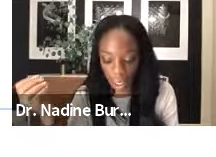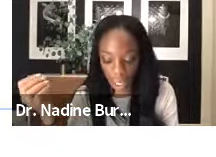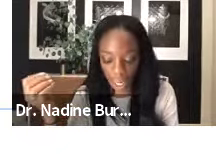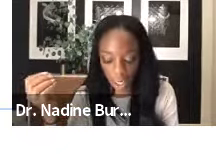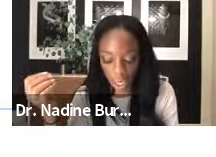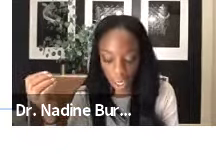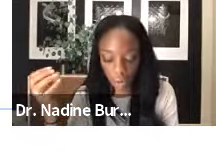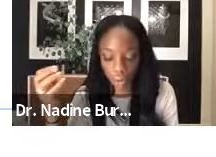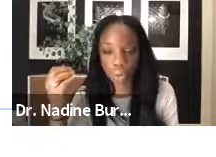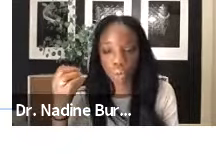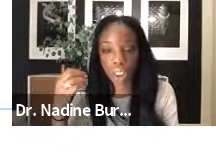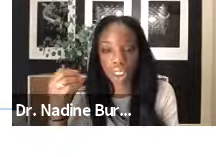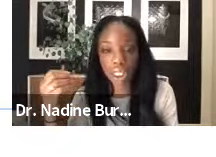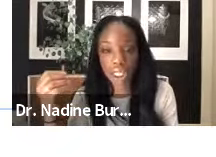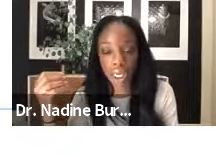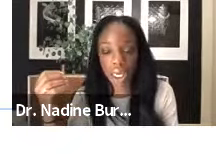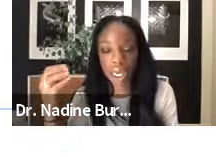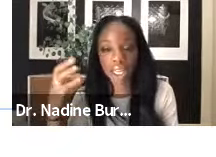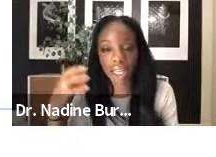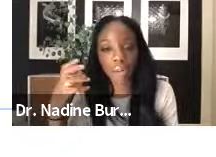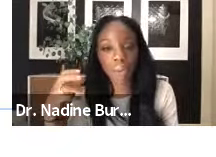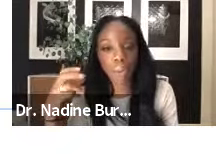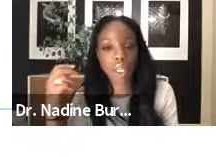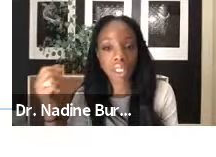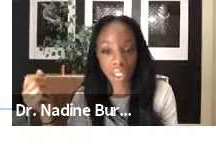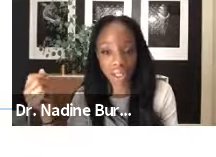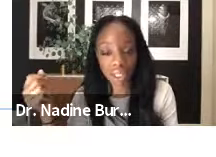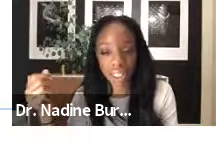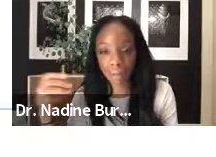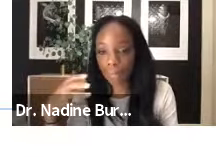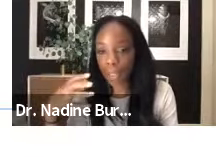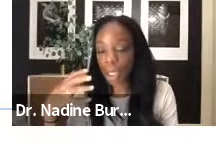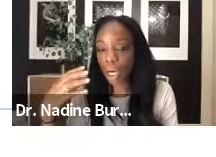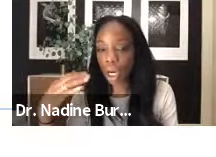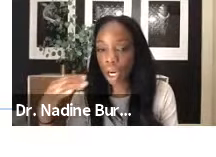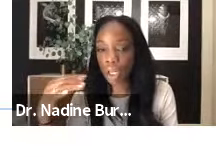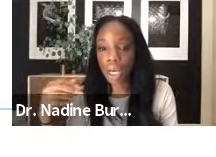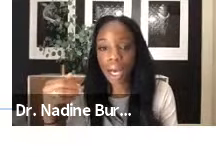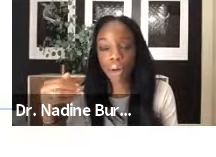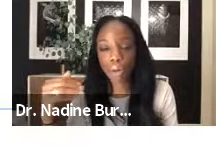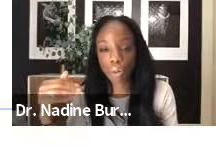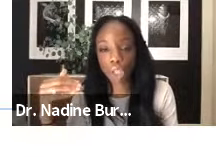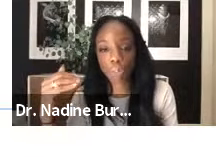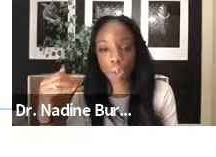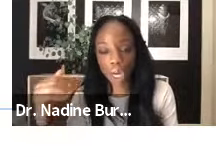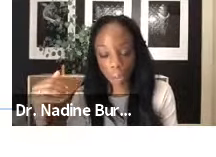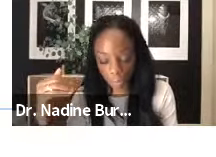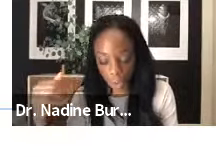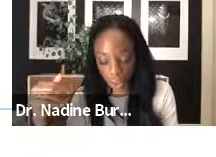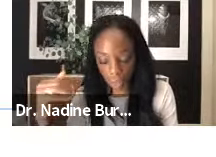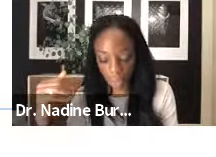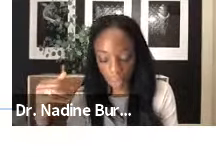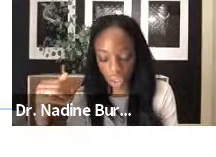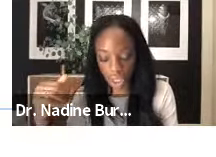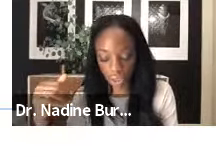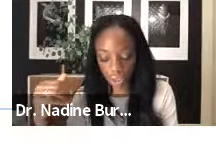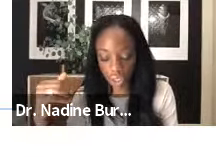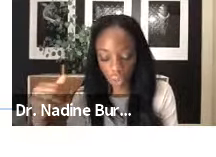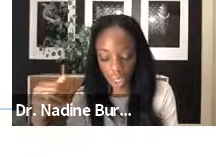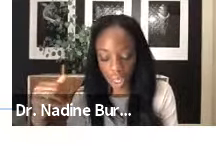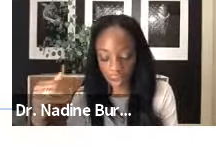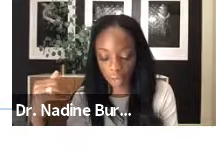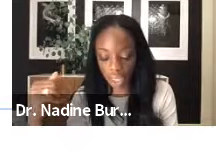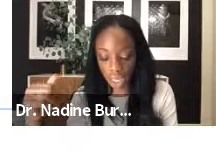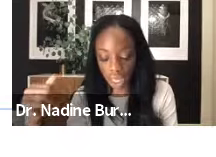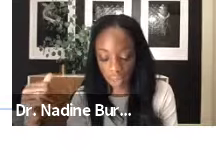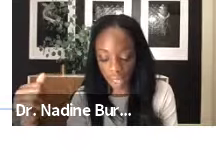figuring out really getting more clarity on how do we problem solve some of the challenges that